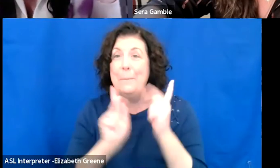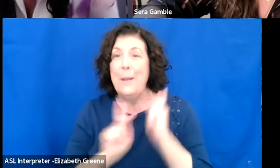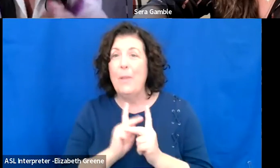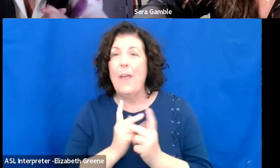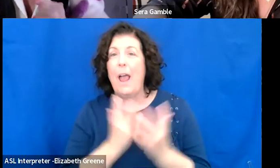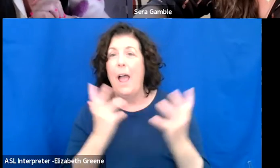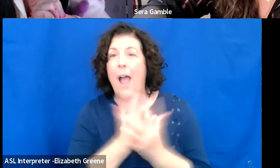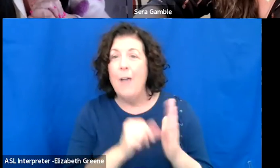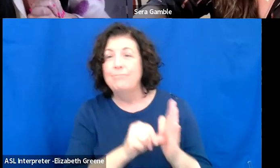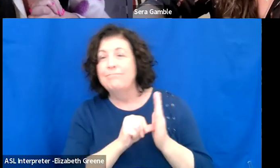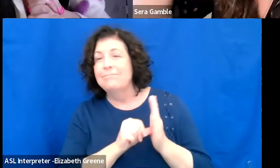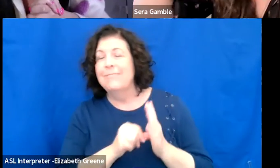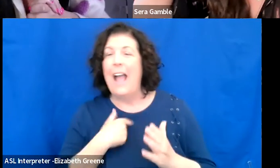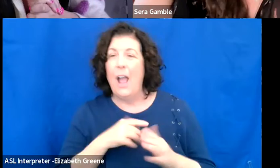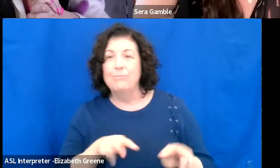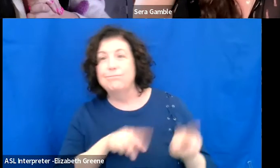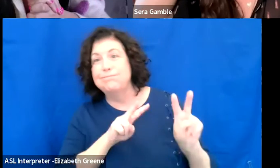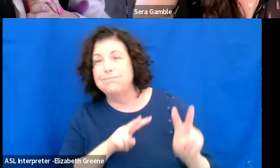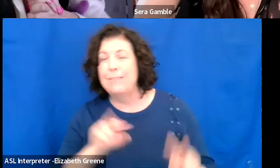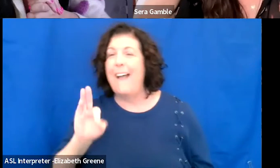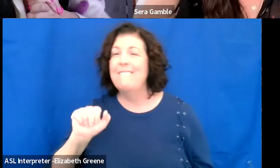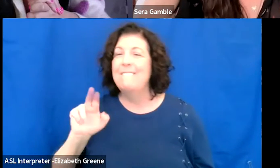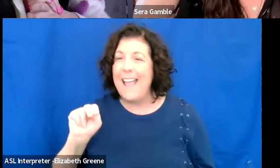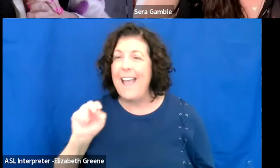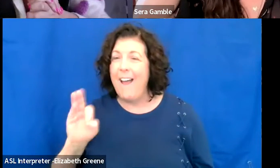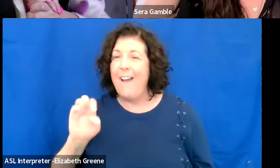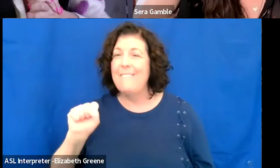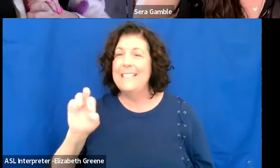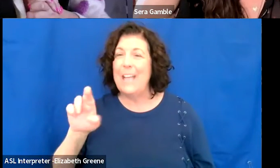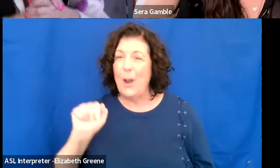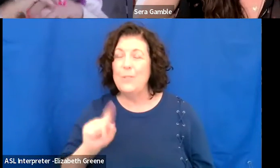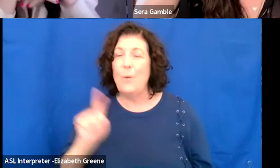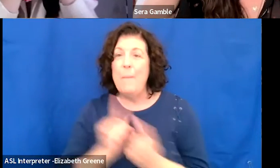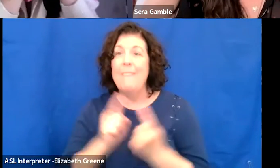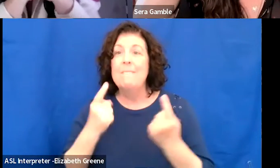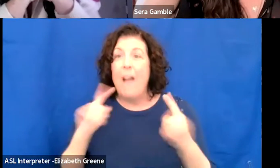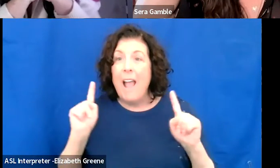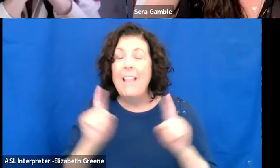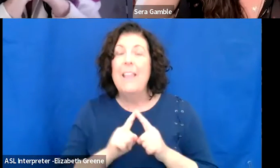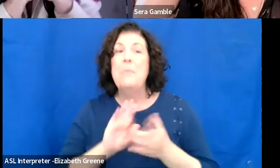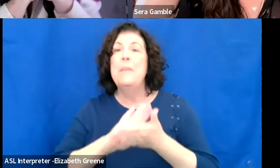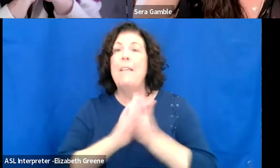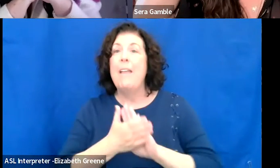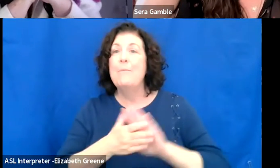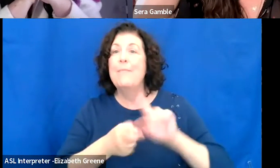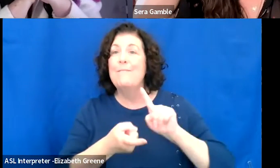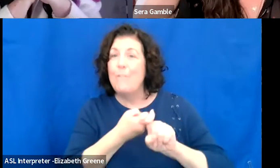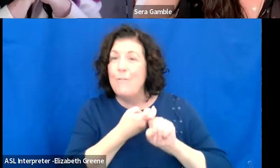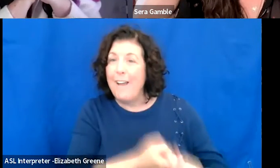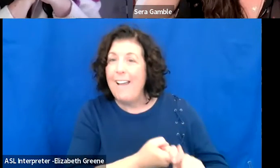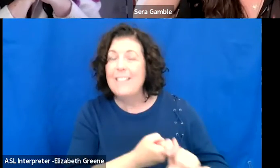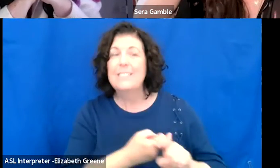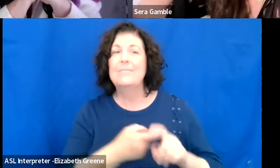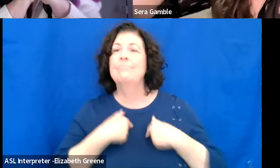and obviously became very fast friends, I was so grateful for her partnership and support out in the